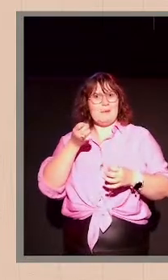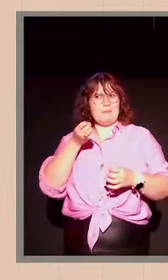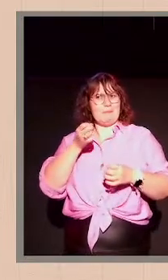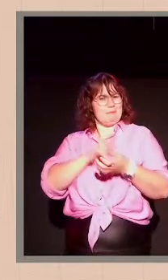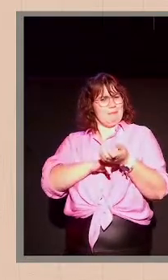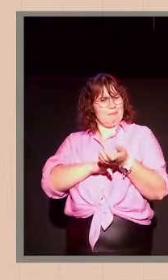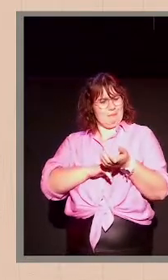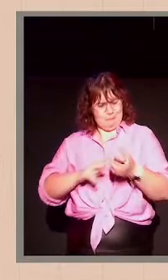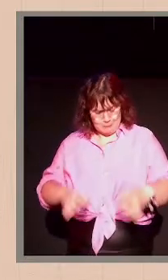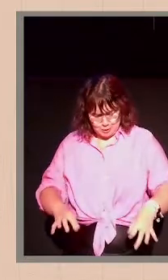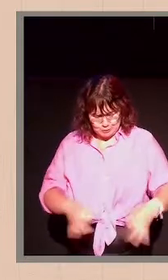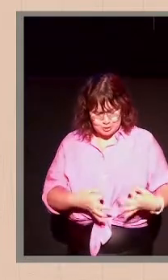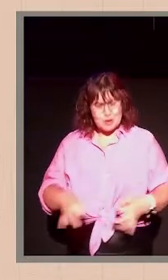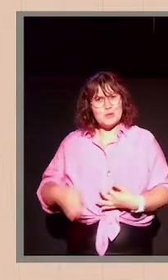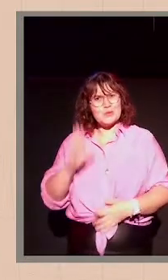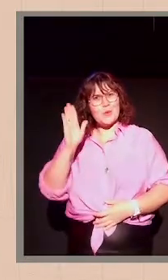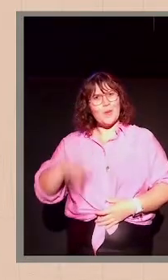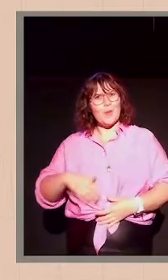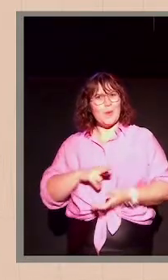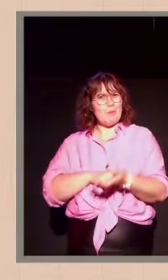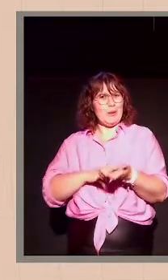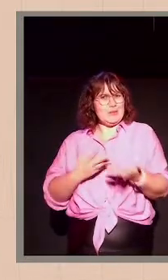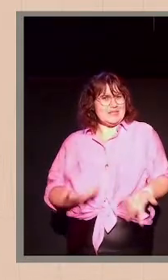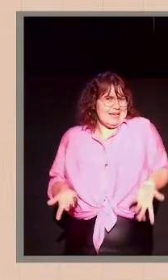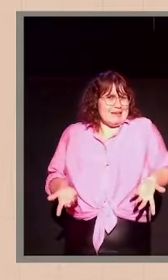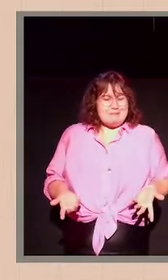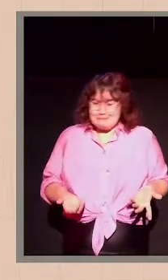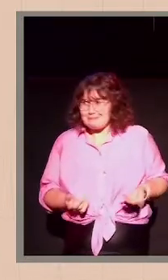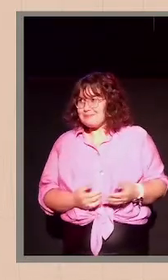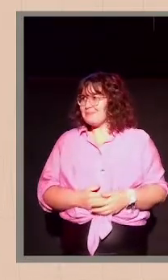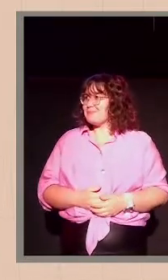realise. So I'm all blue today, so there we go.